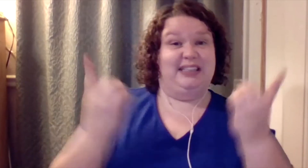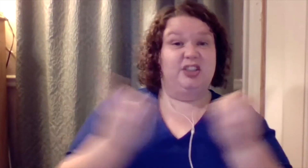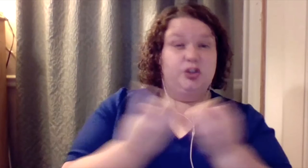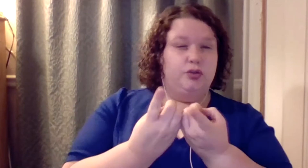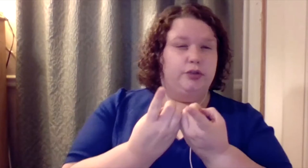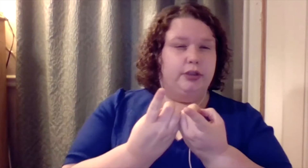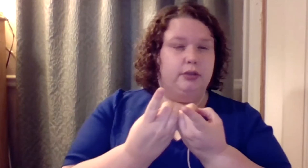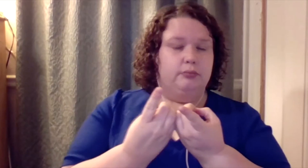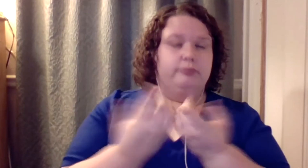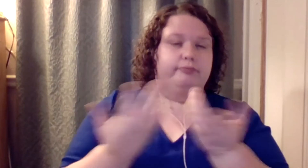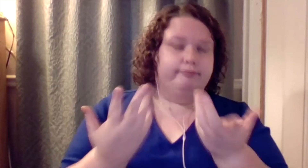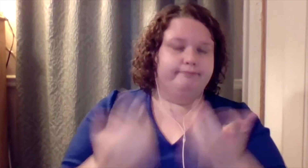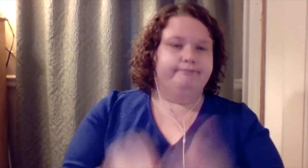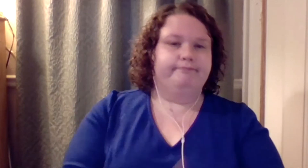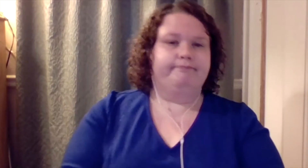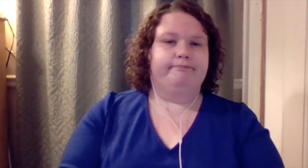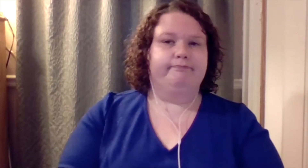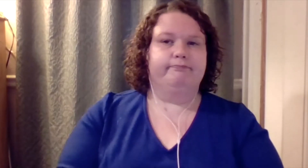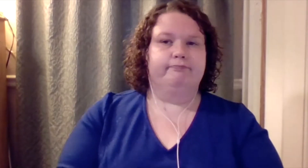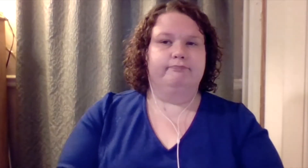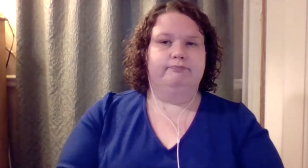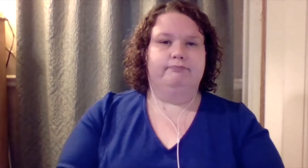towards.